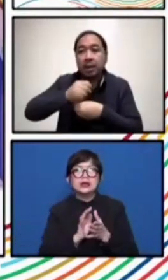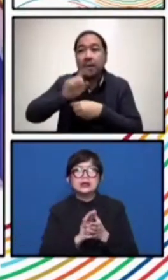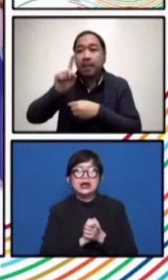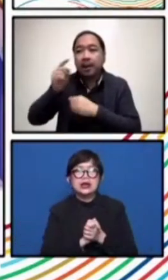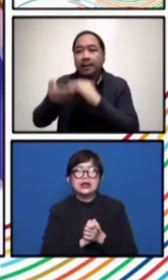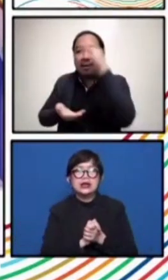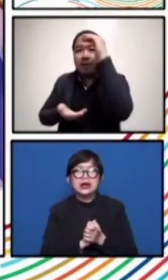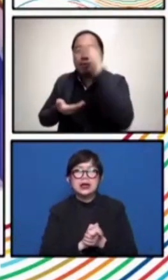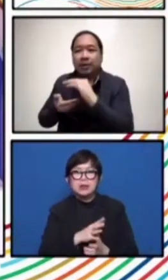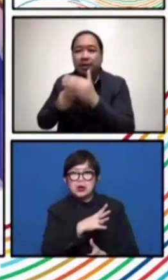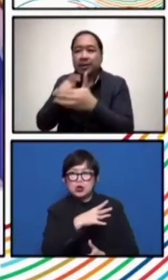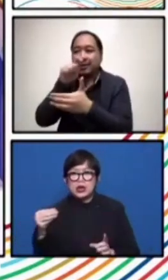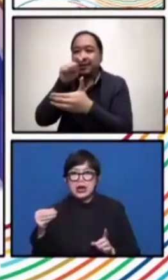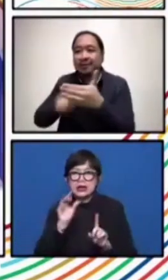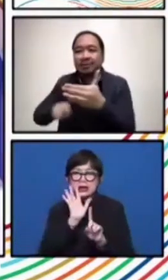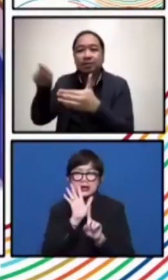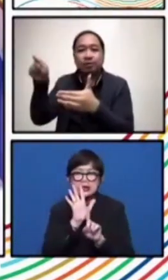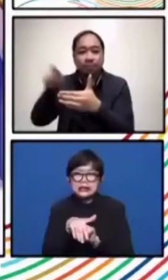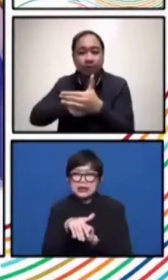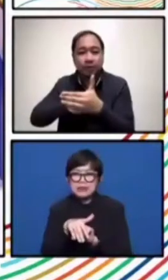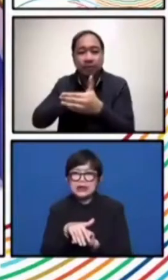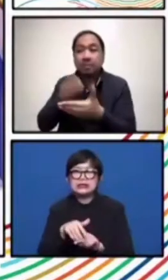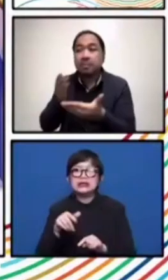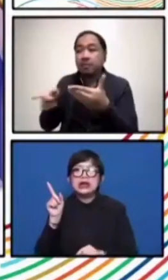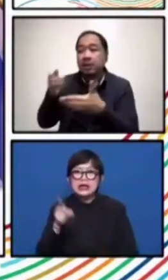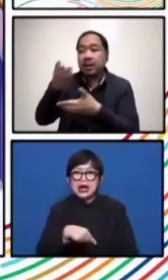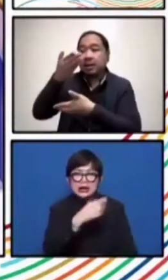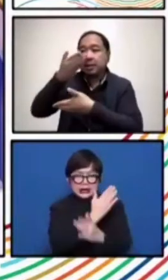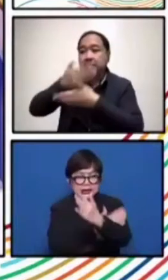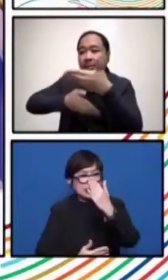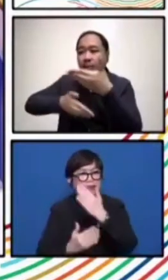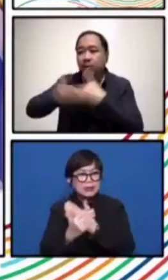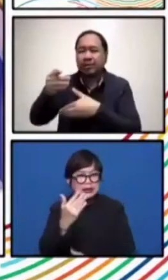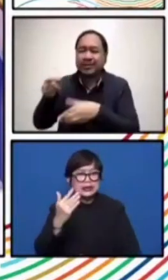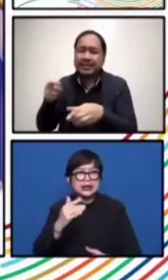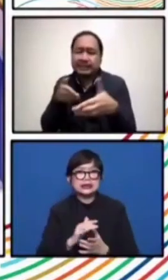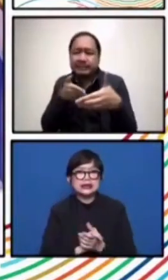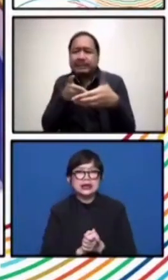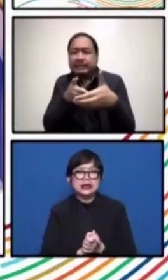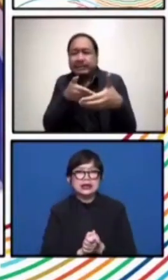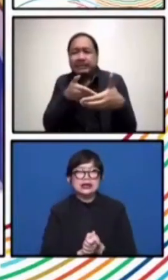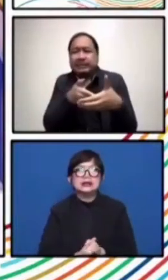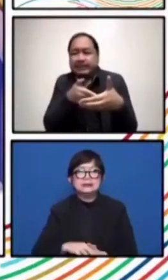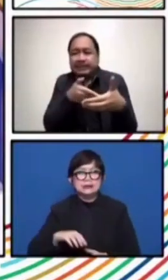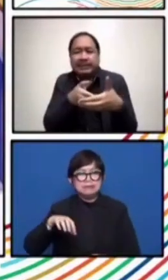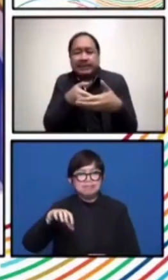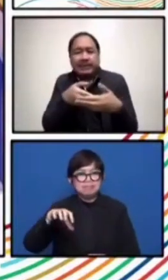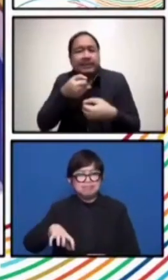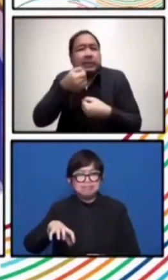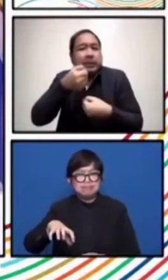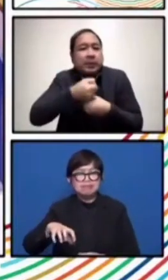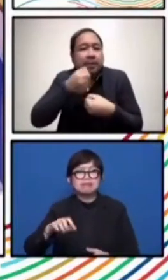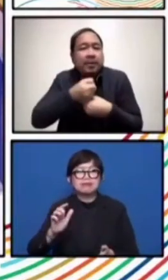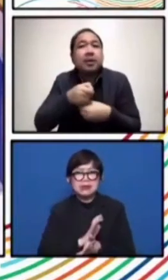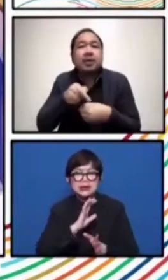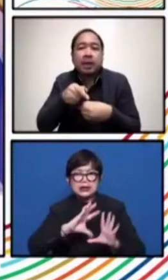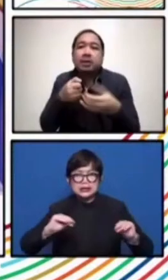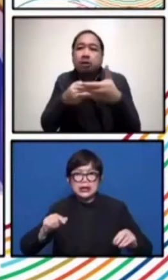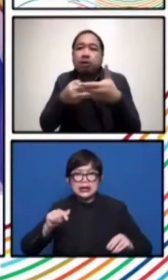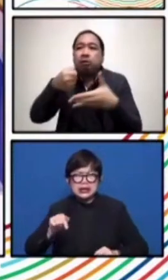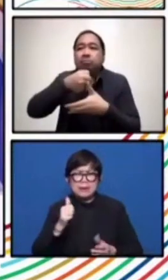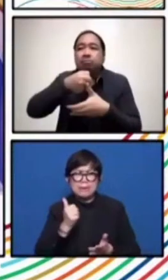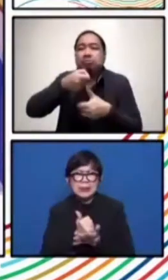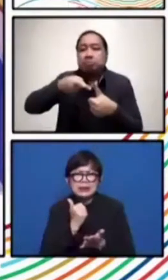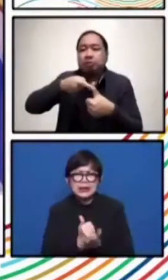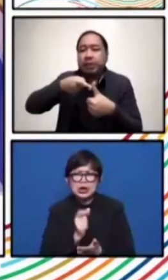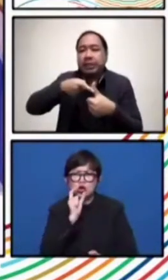by pwds within the job market this is a key priority for the country um we have